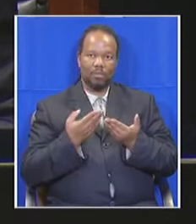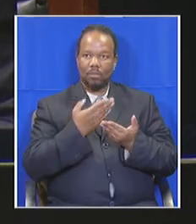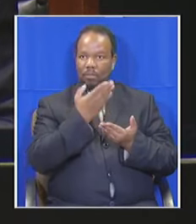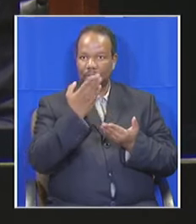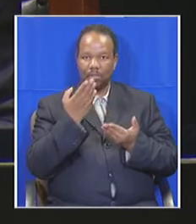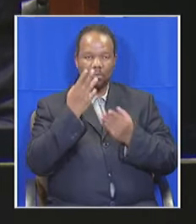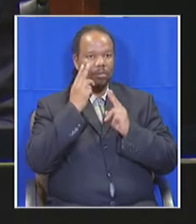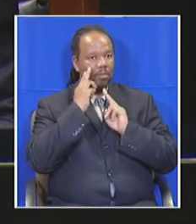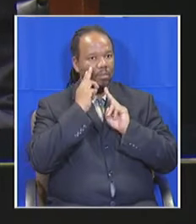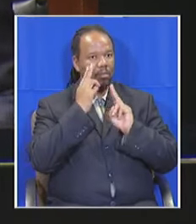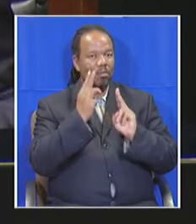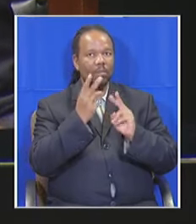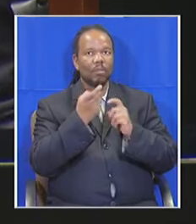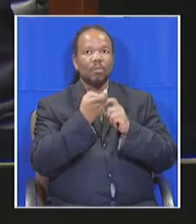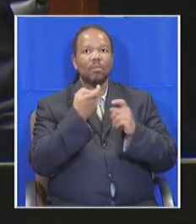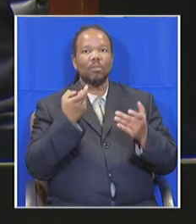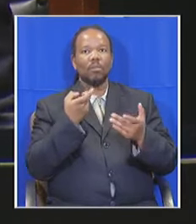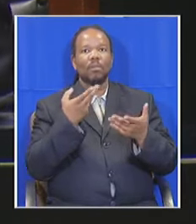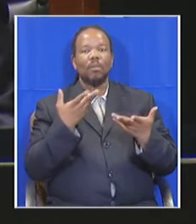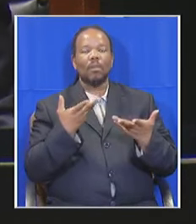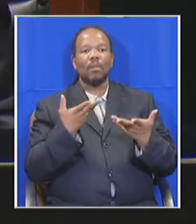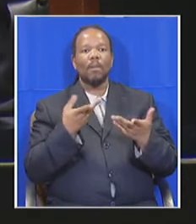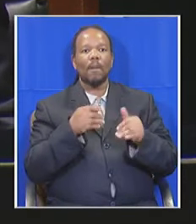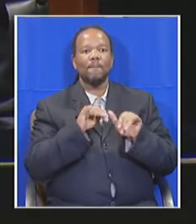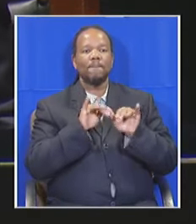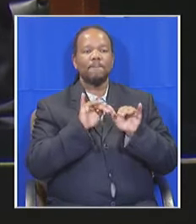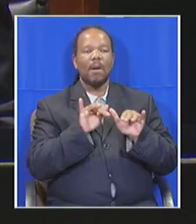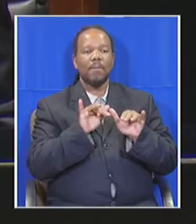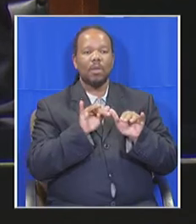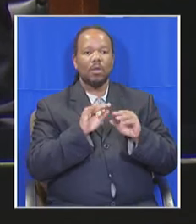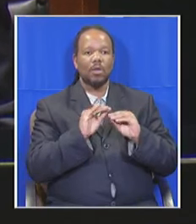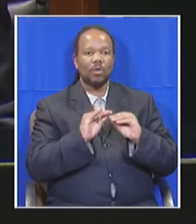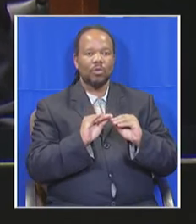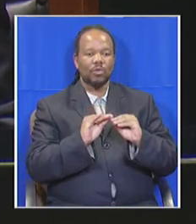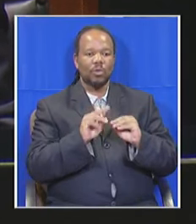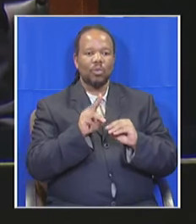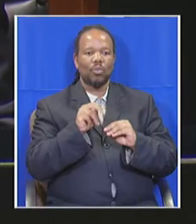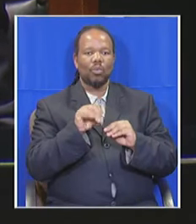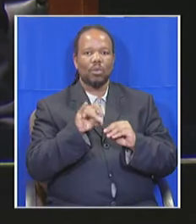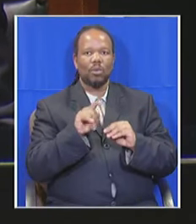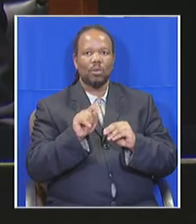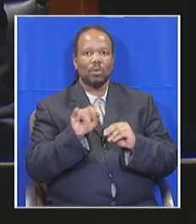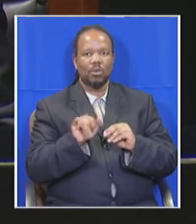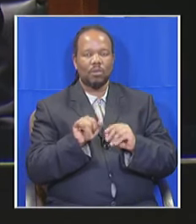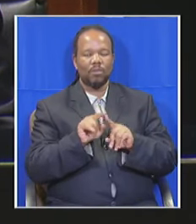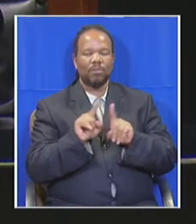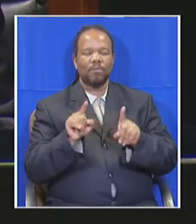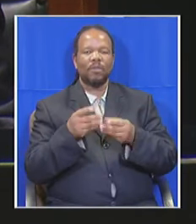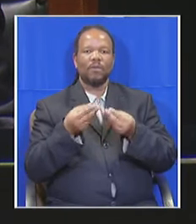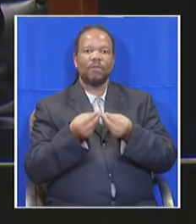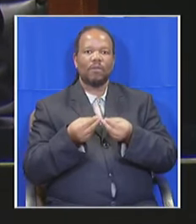public education unit as part of their June month activities, and the rest of the visitors in the